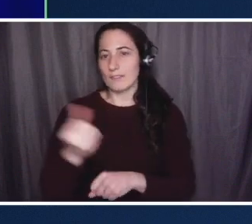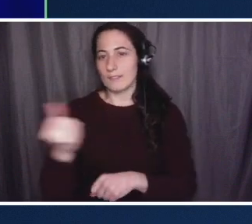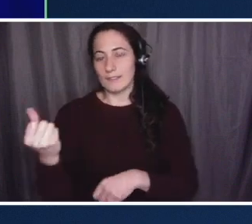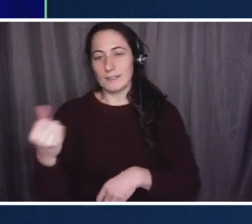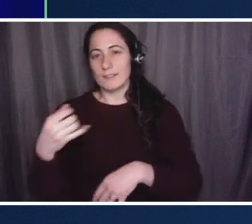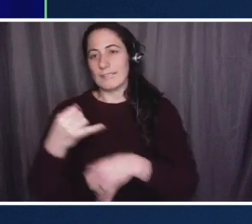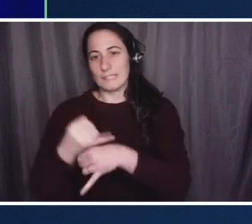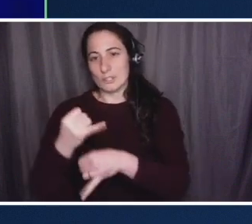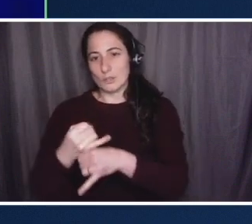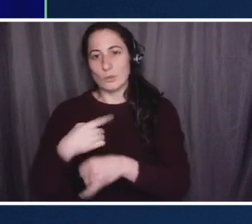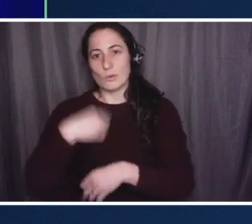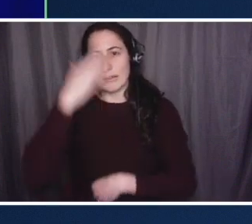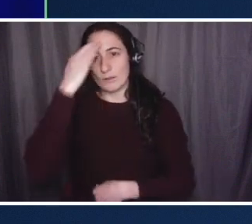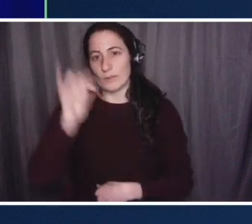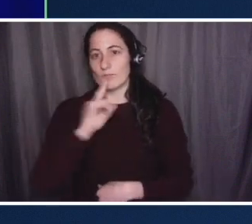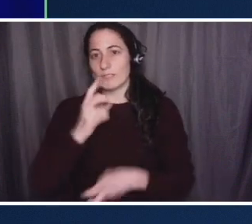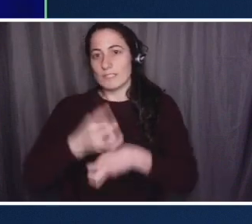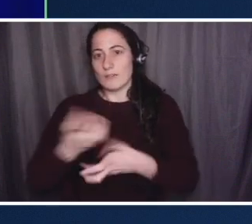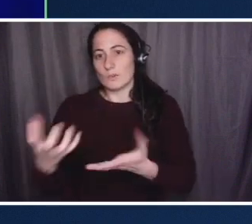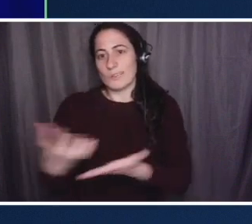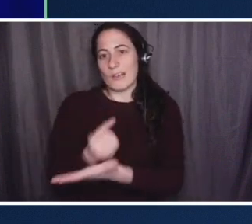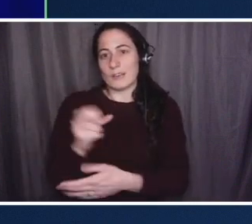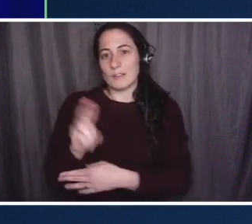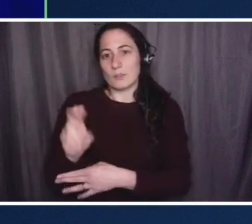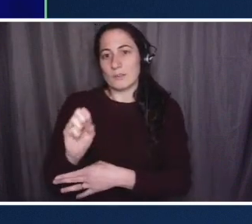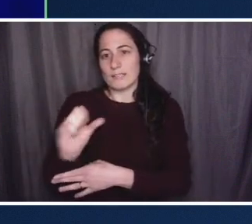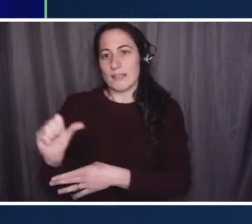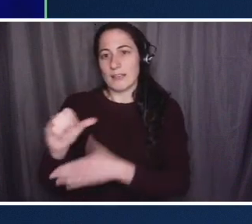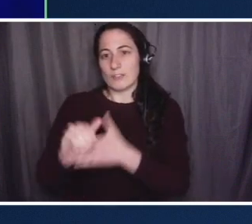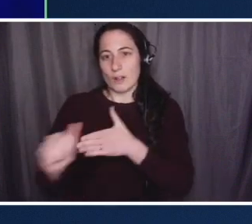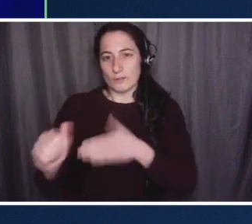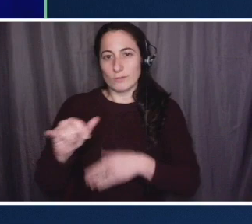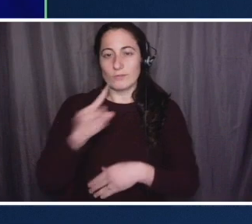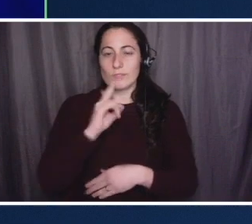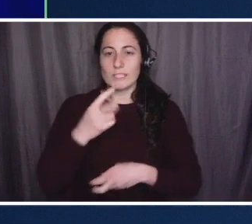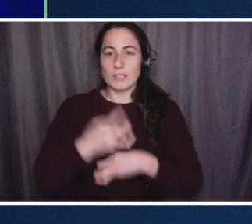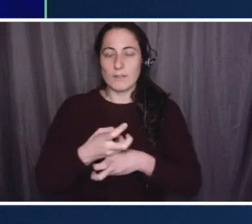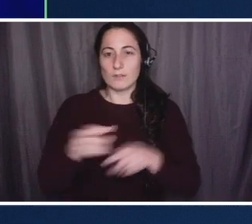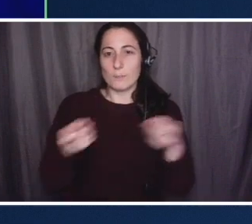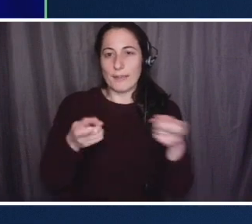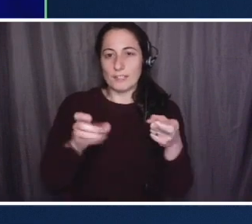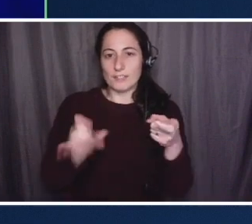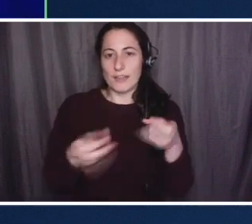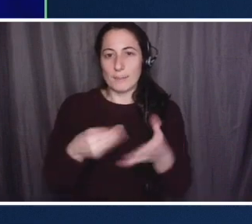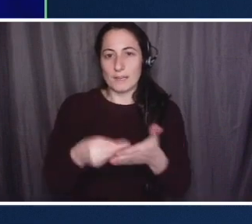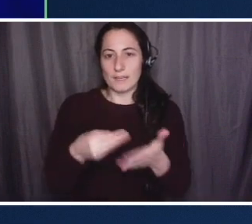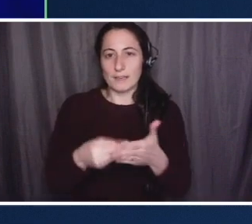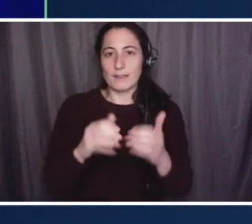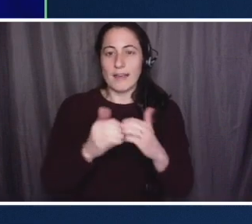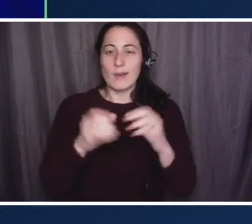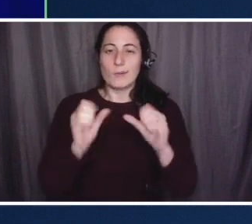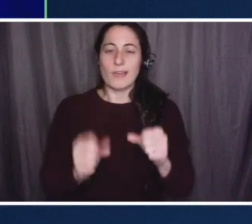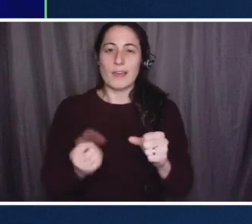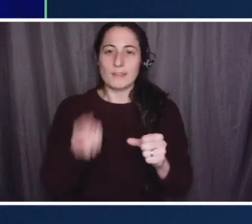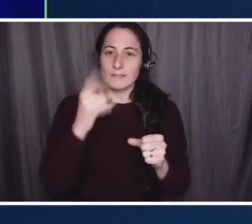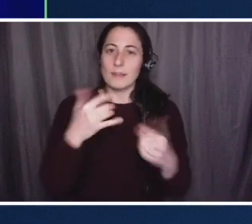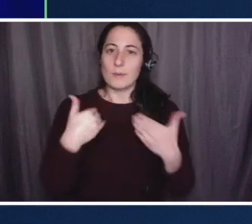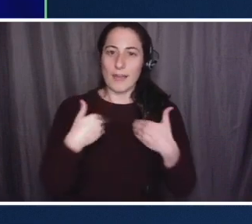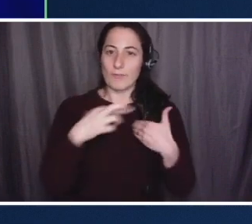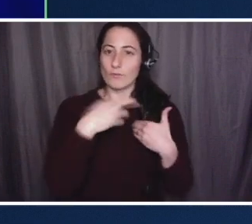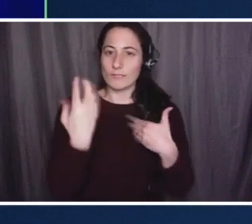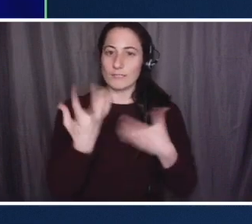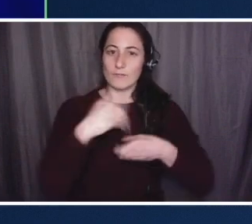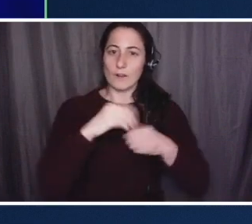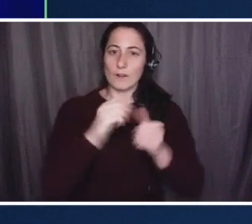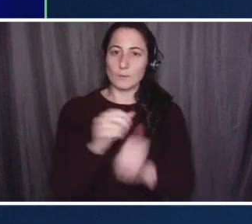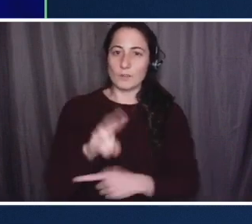get USAID dollars and how much effort it takes to manage them. How we begin to understand that there's risk to USAID dollars or risk to US